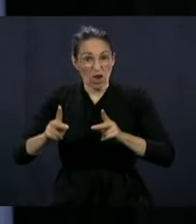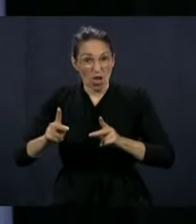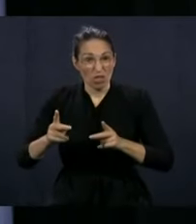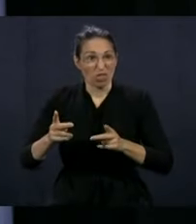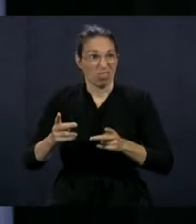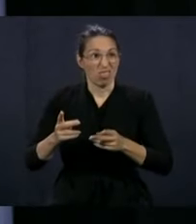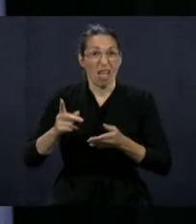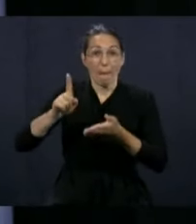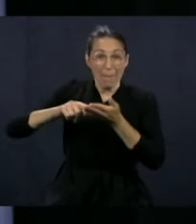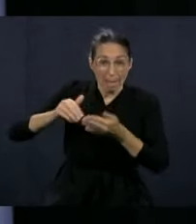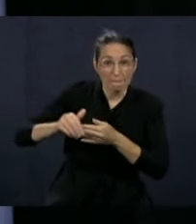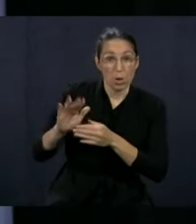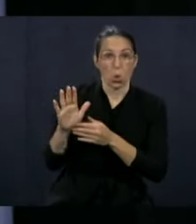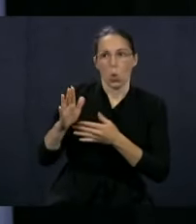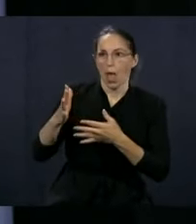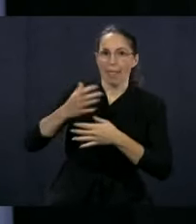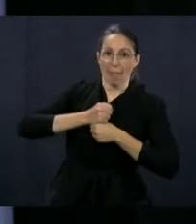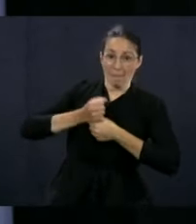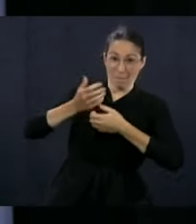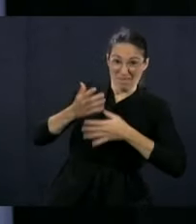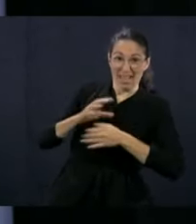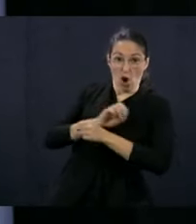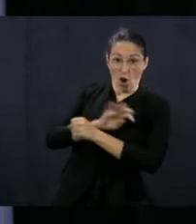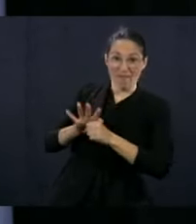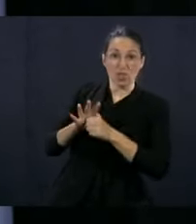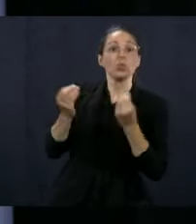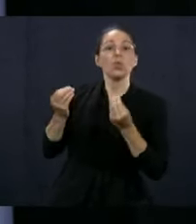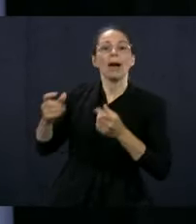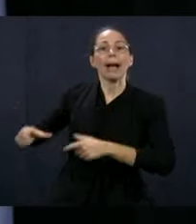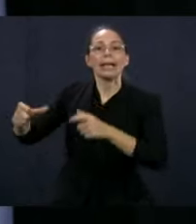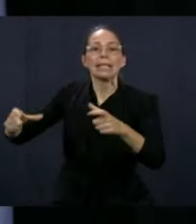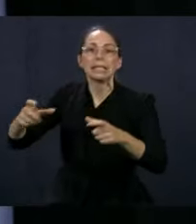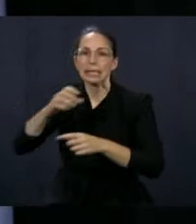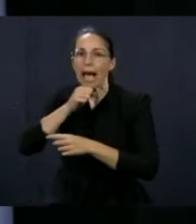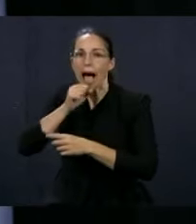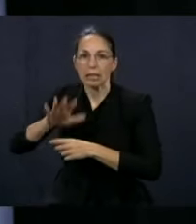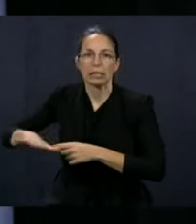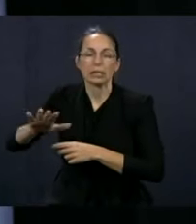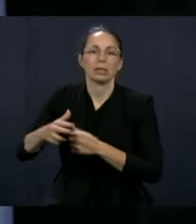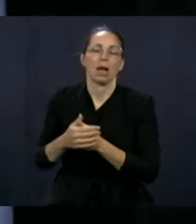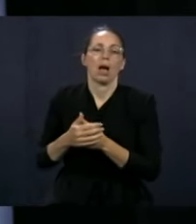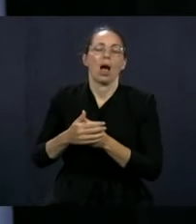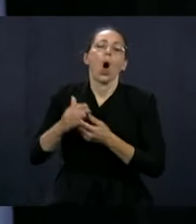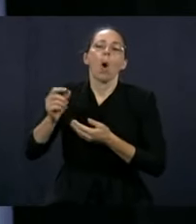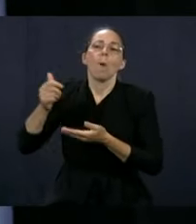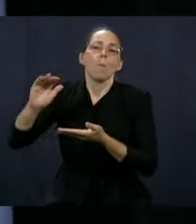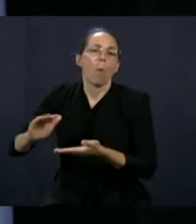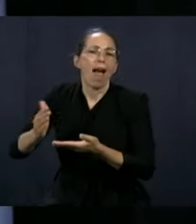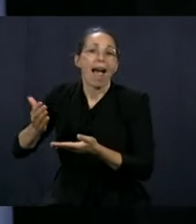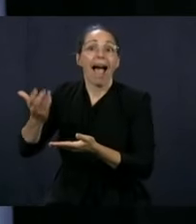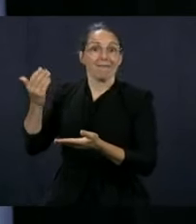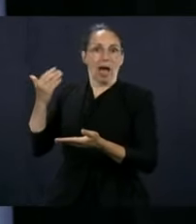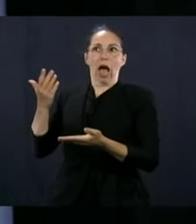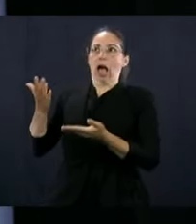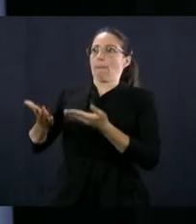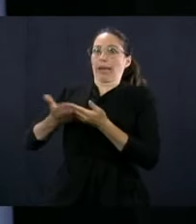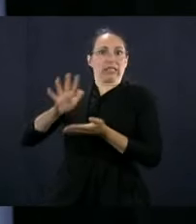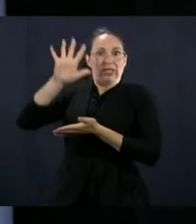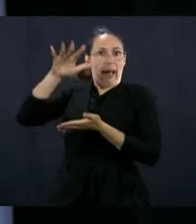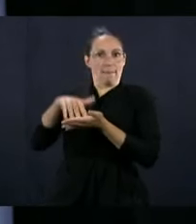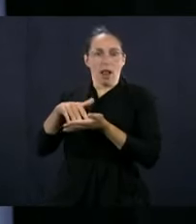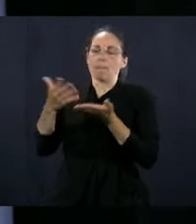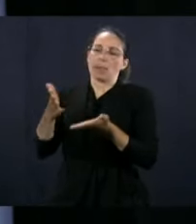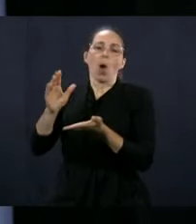There are still over 1,000 people infected in residences. It's a lot less than what we had. At one point, we had